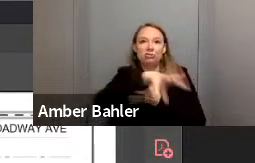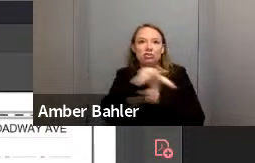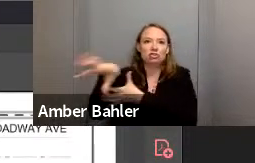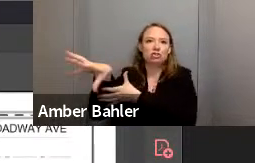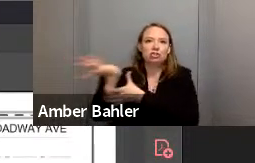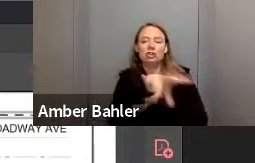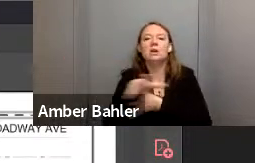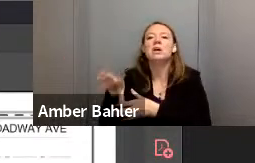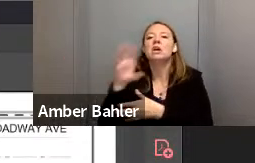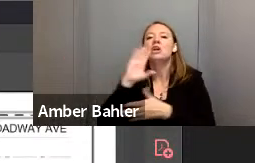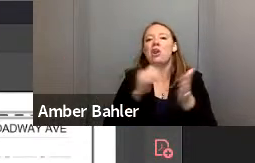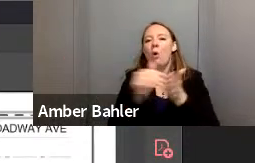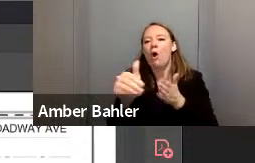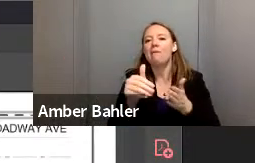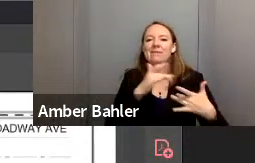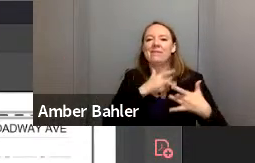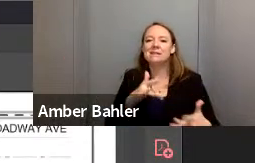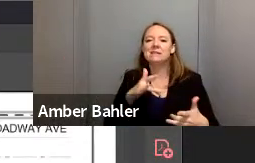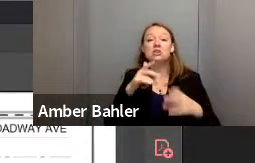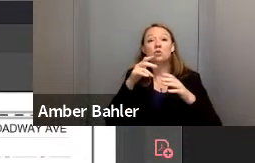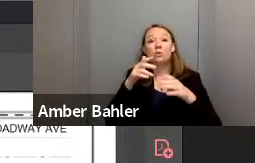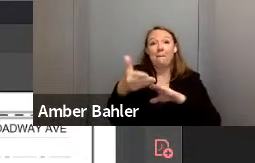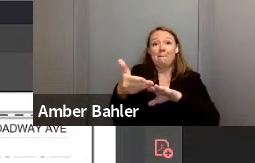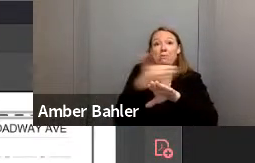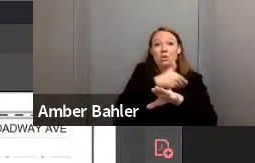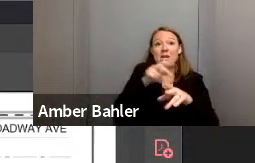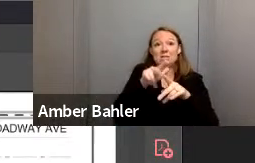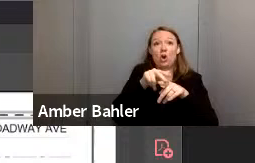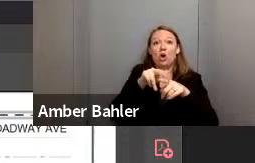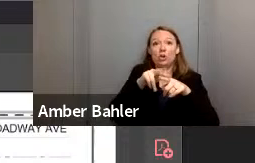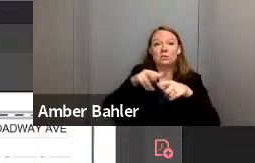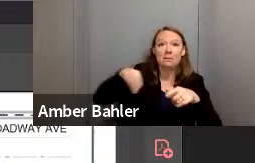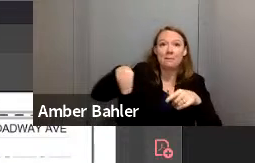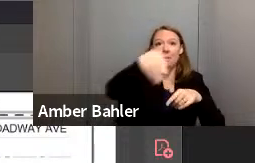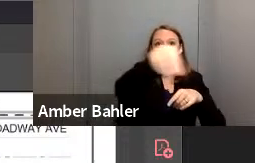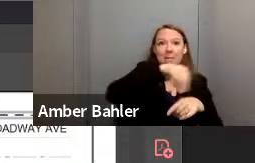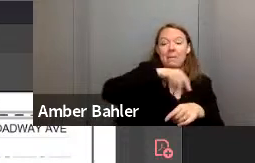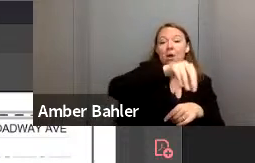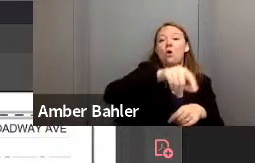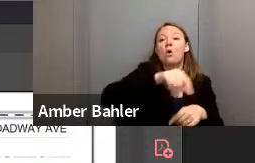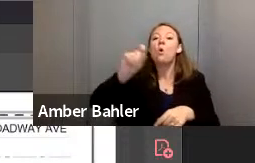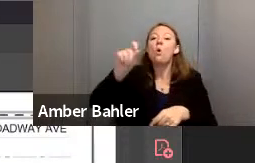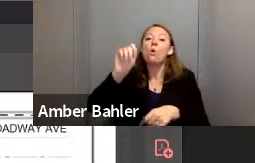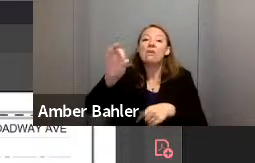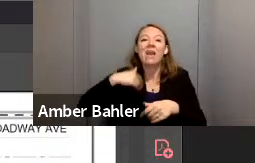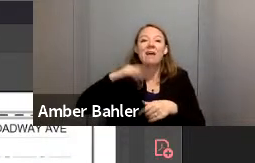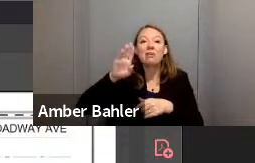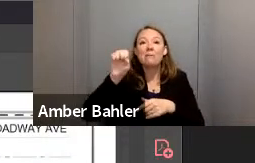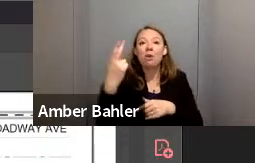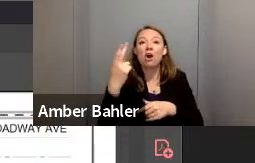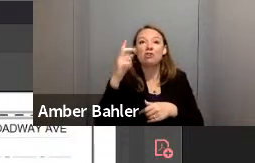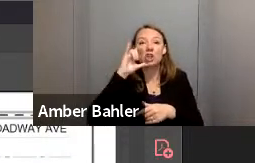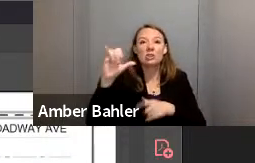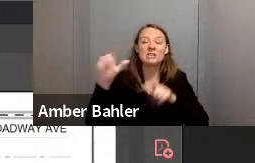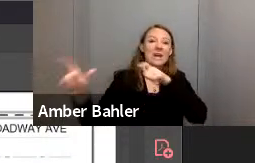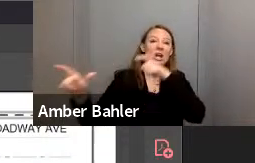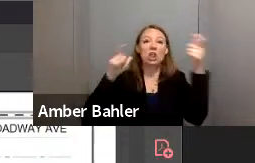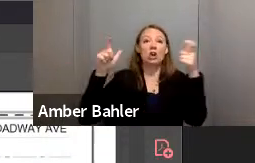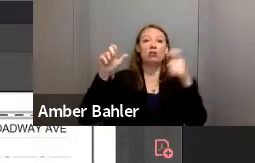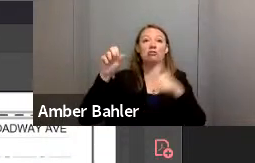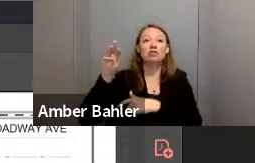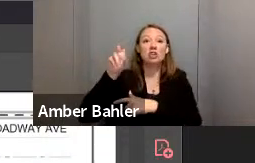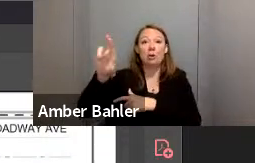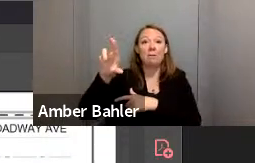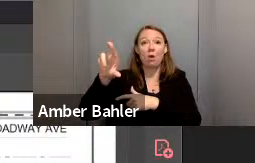will, you know, pre-salt, or they have brushes that look like a large snow blower, or if it's deep enough, a snow blower